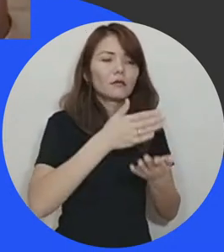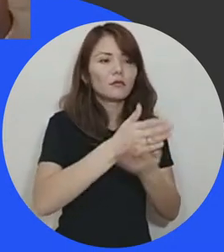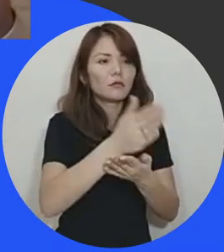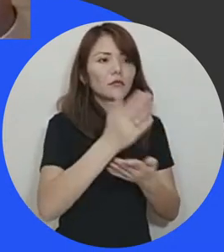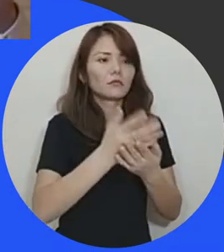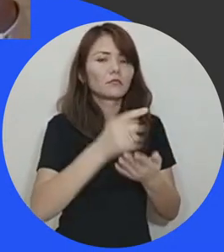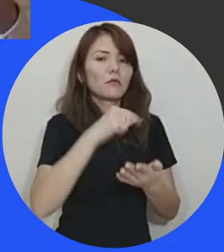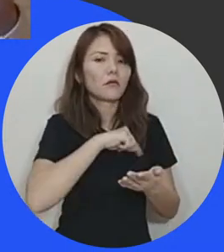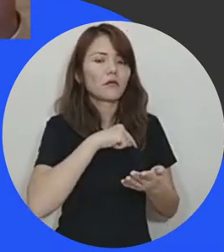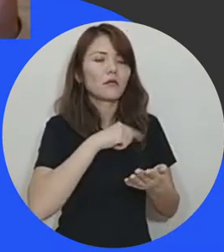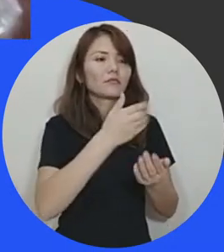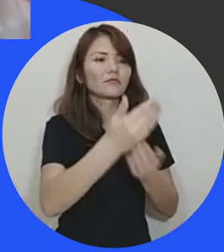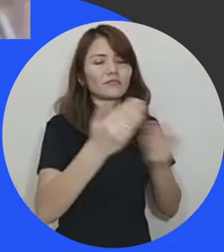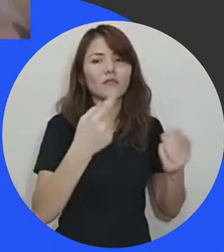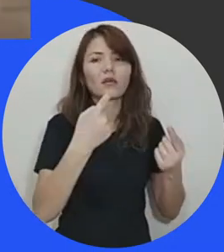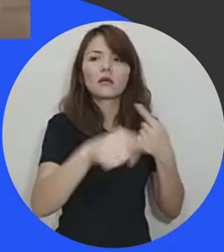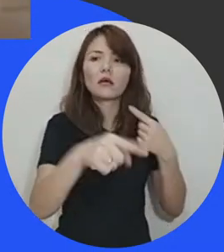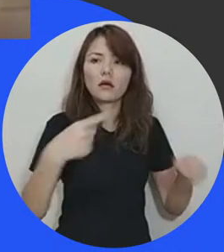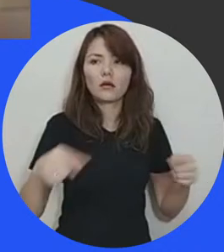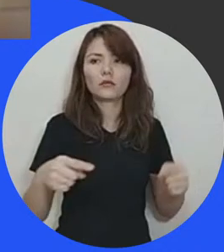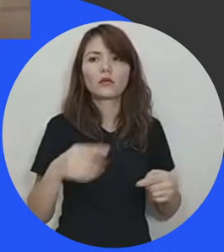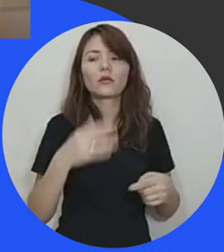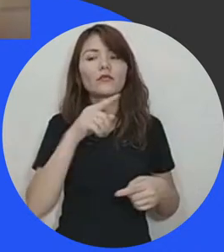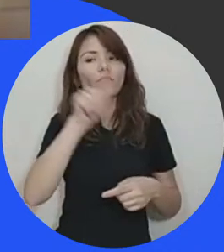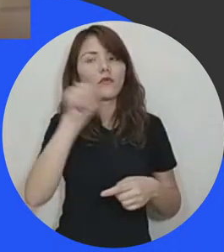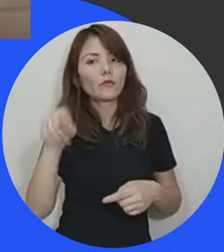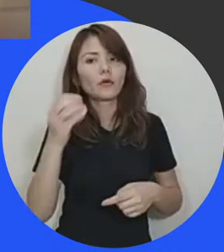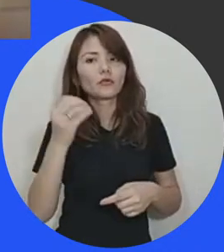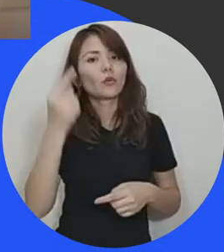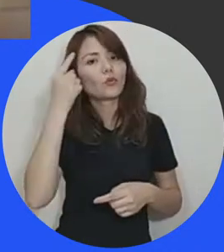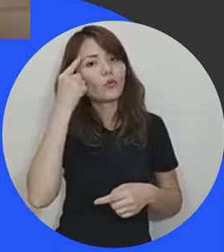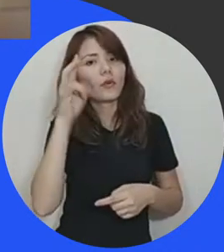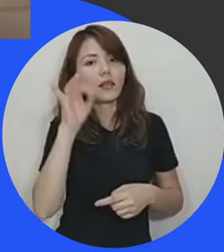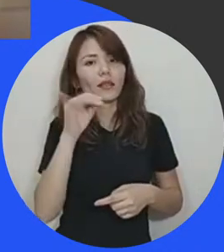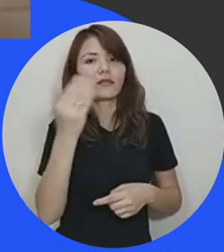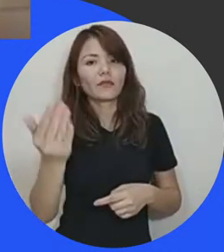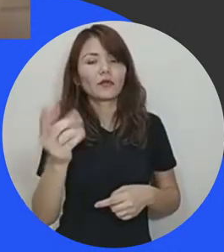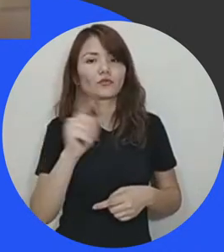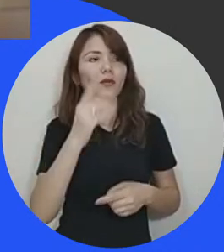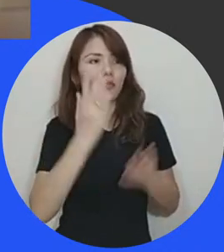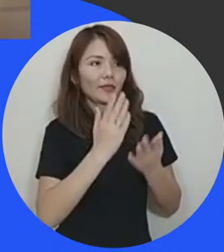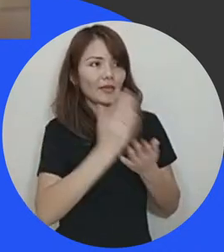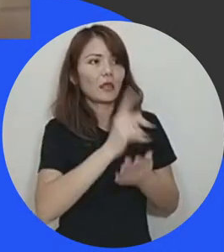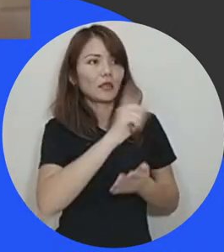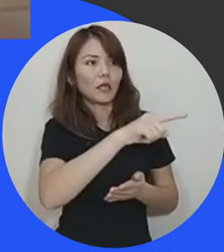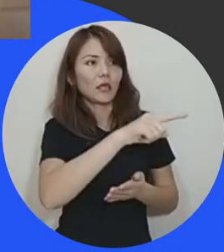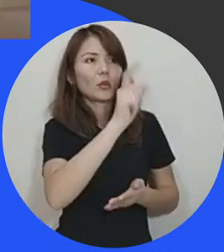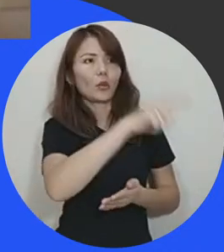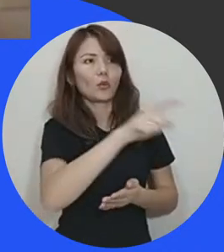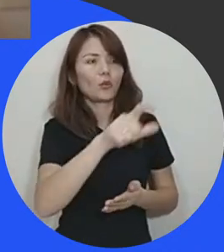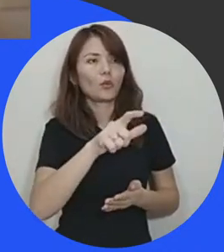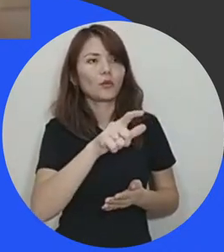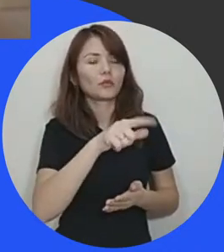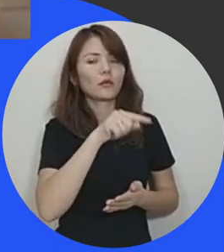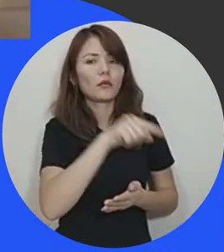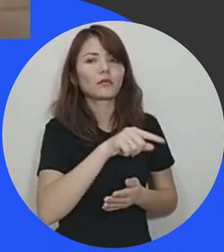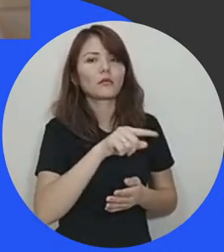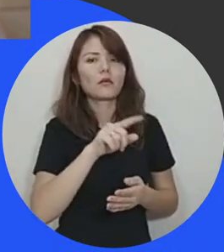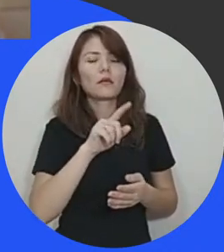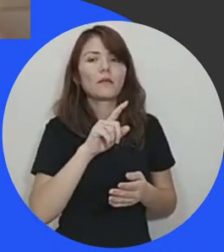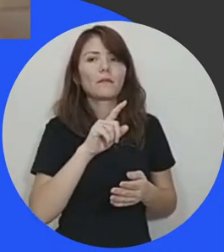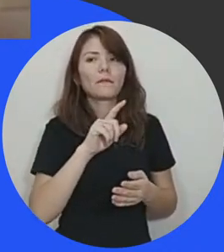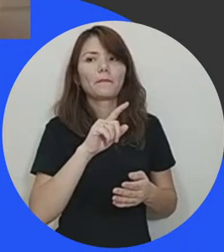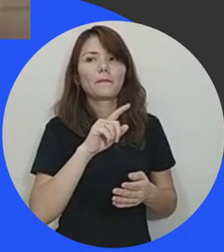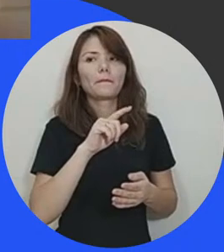Do you think that some people are genetically more inclined to get more a severe form of